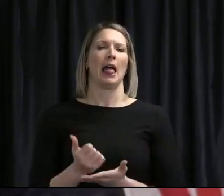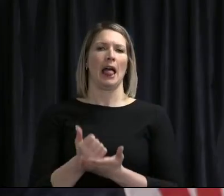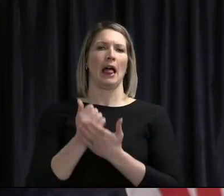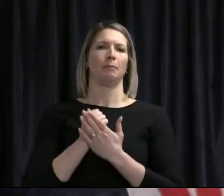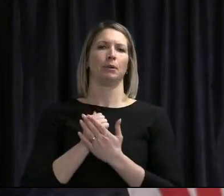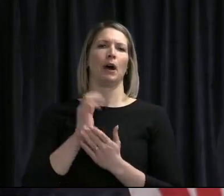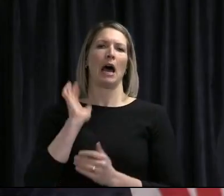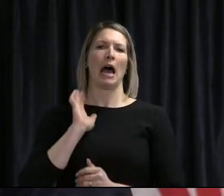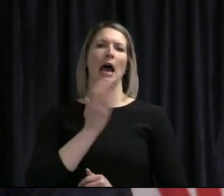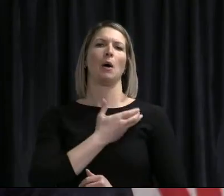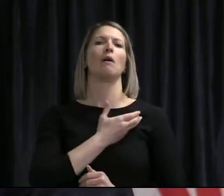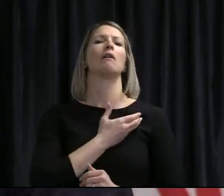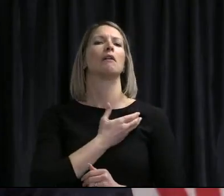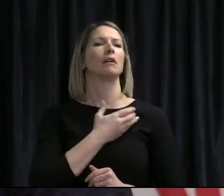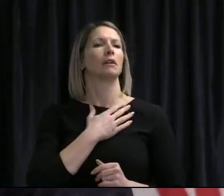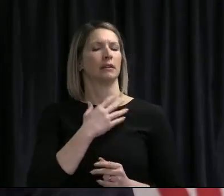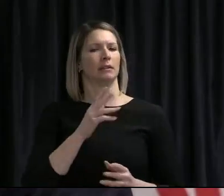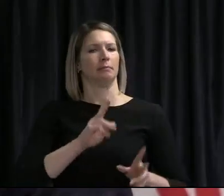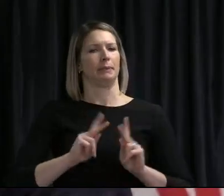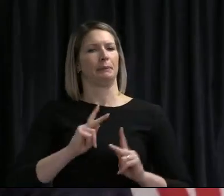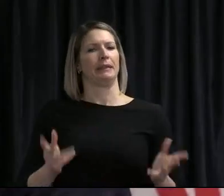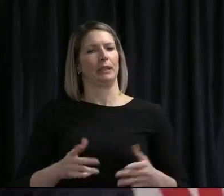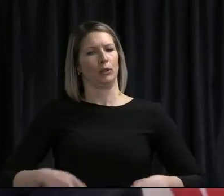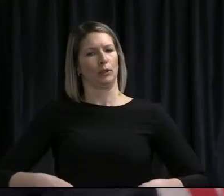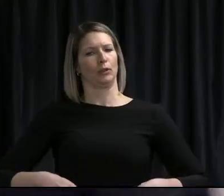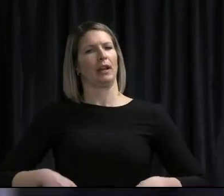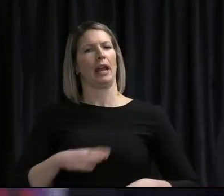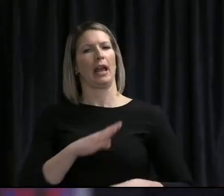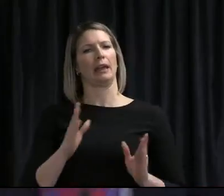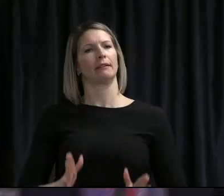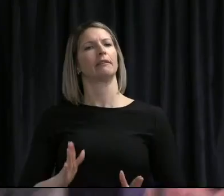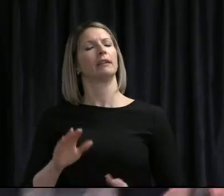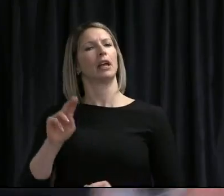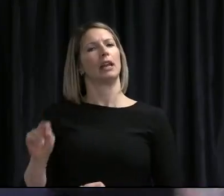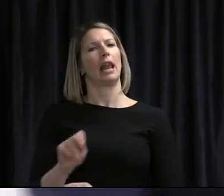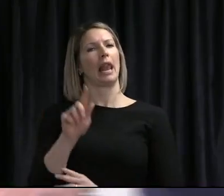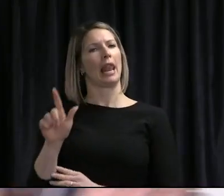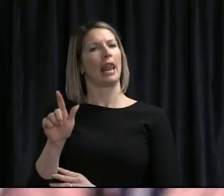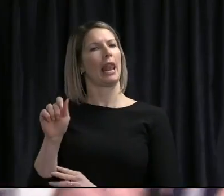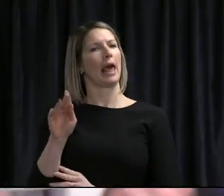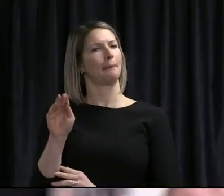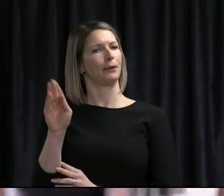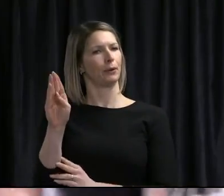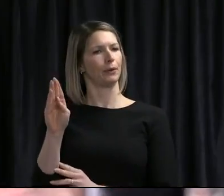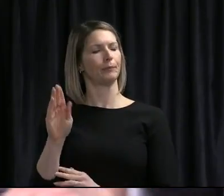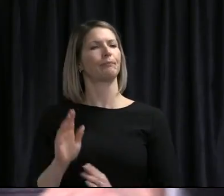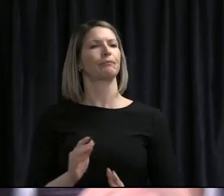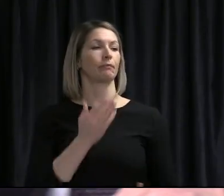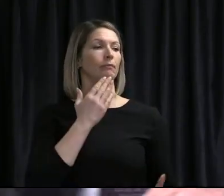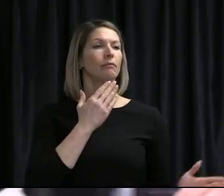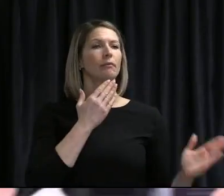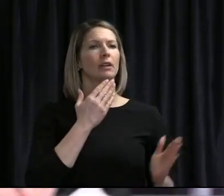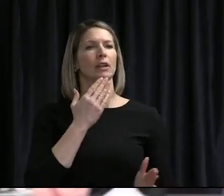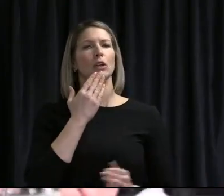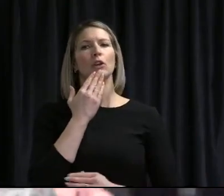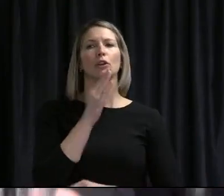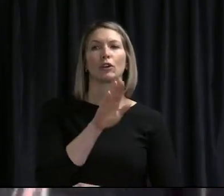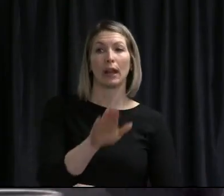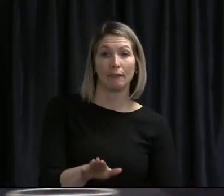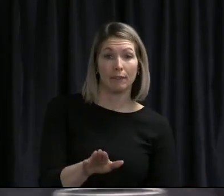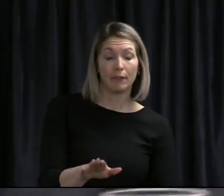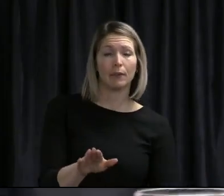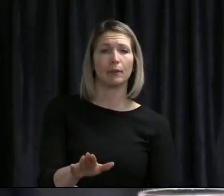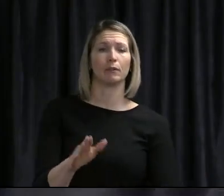Yeah. Good afternoon. As the Premier has indicated, we have been monitoring